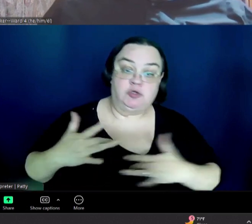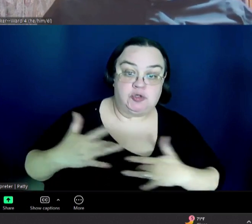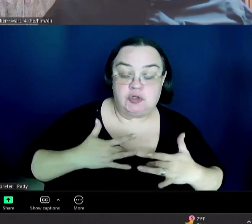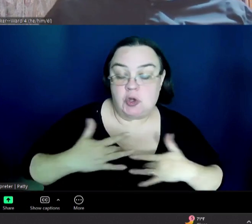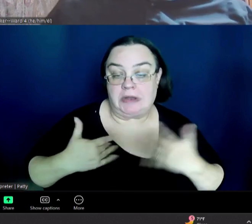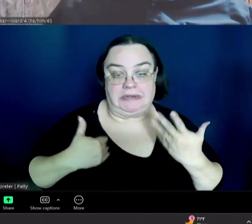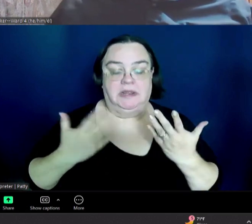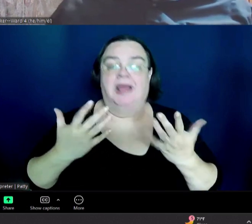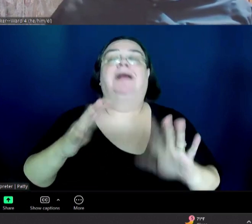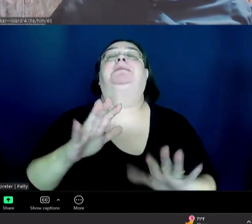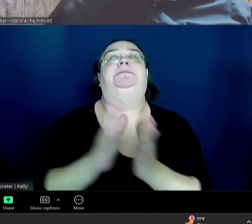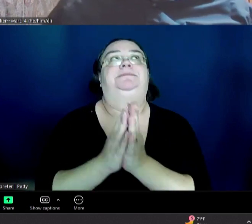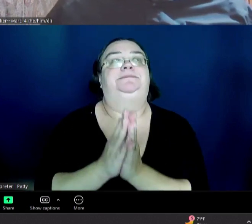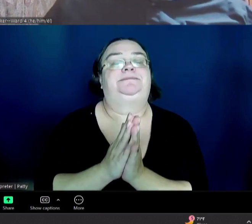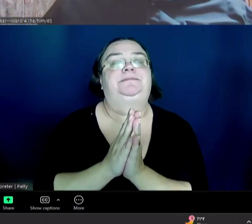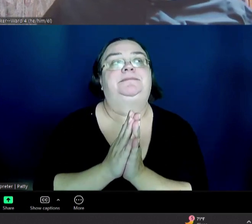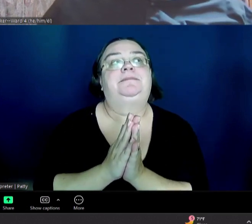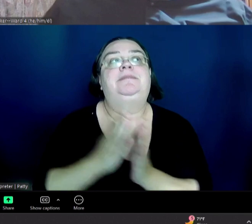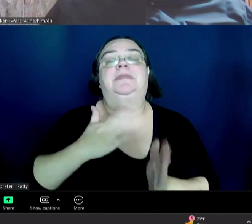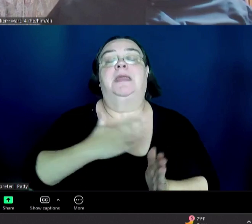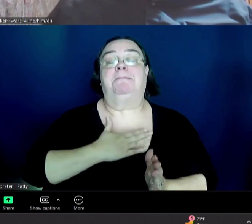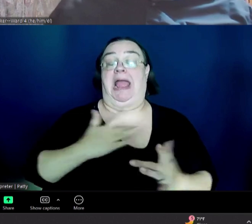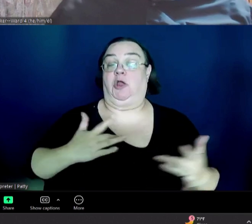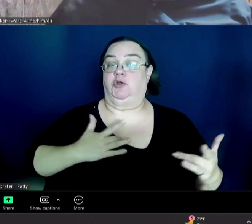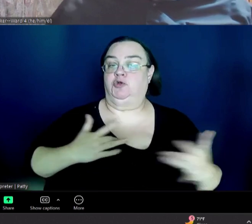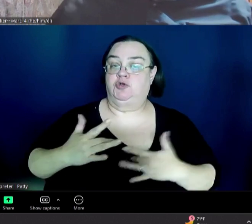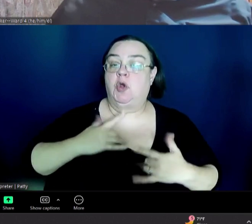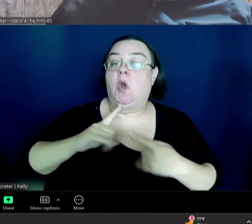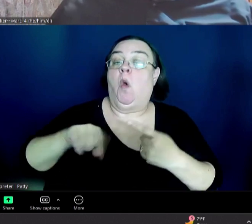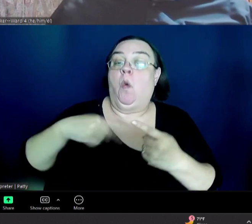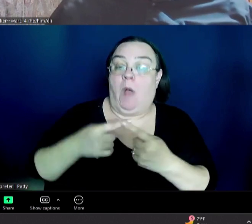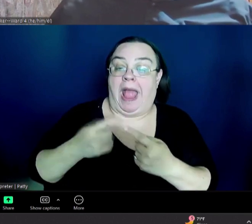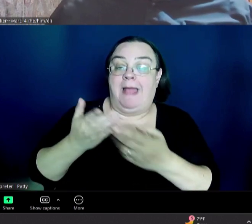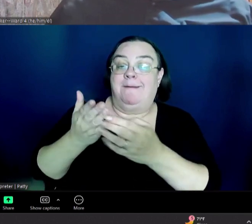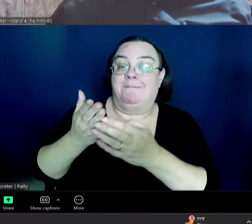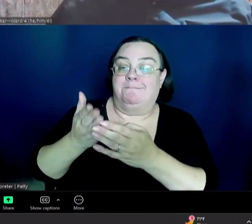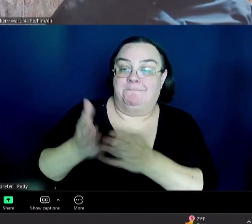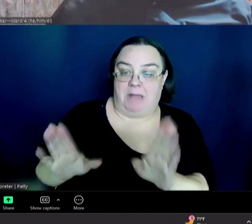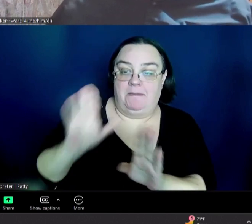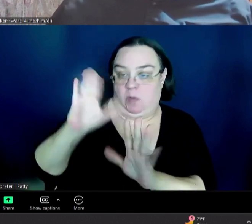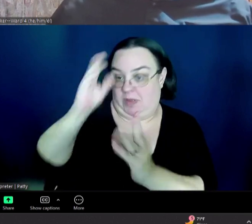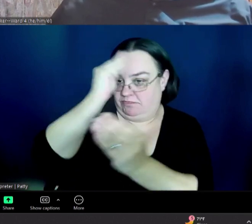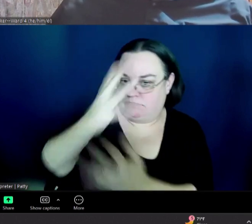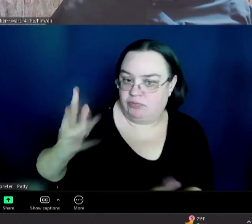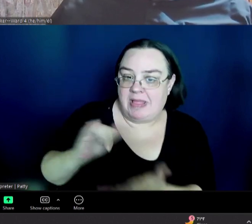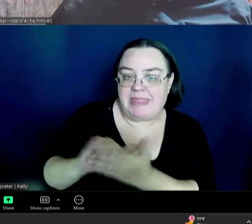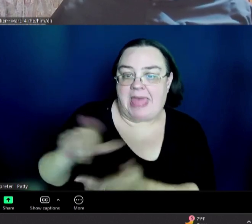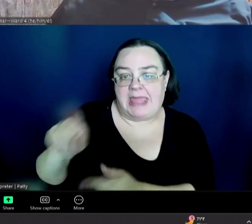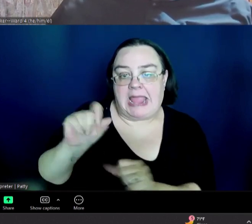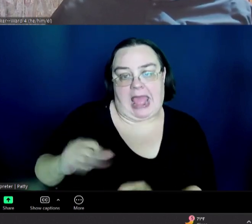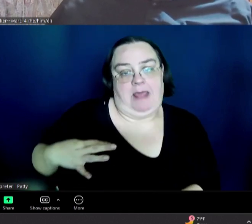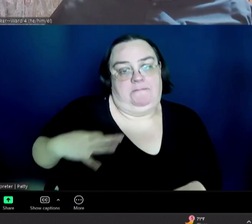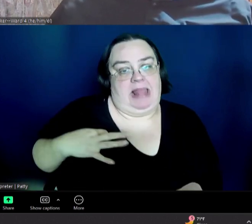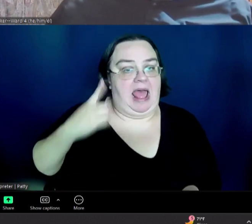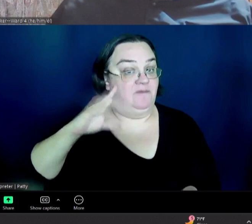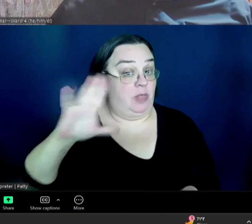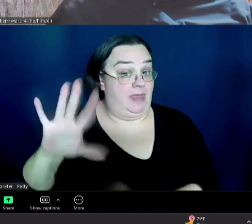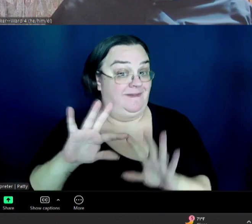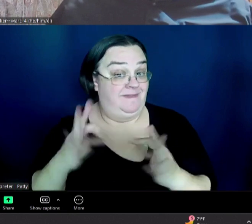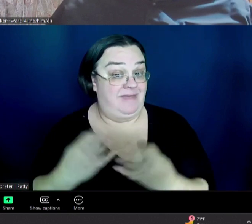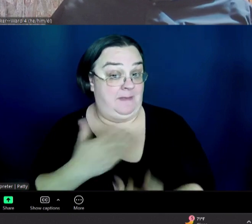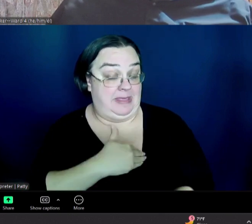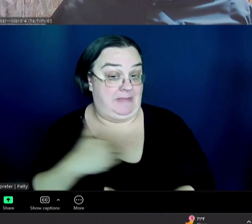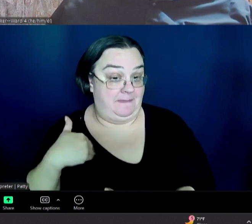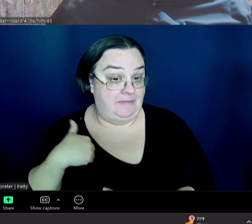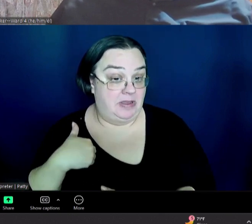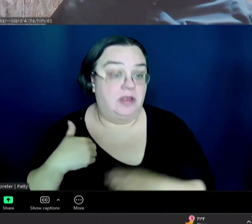I'm concerned that when the public will be actually told that they're able to apply for their family member.